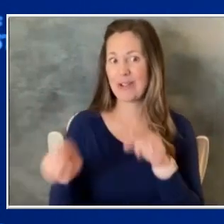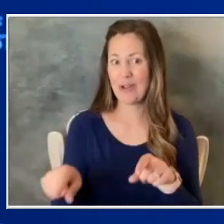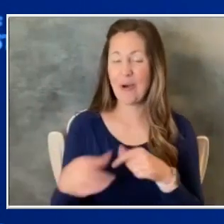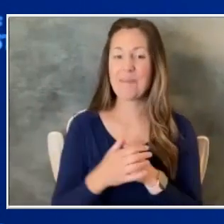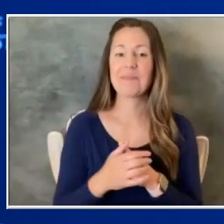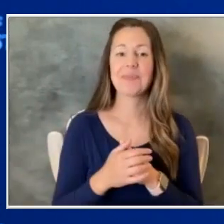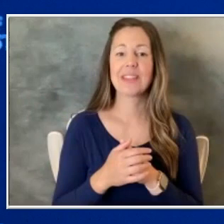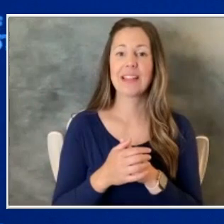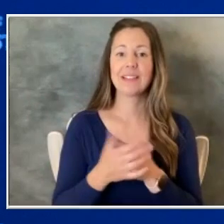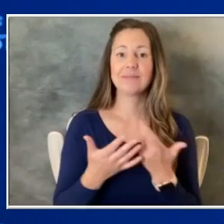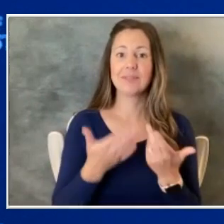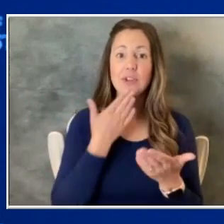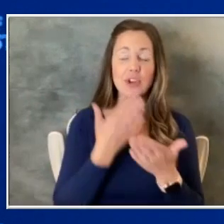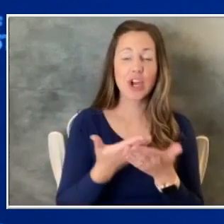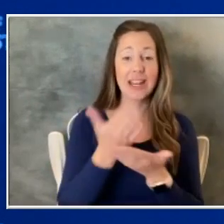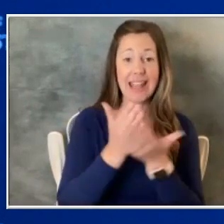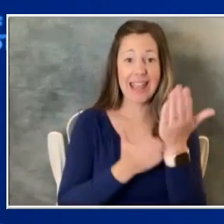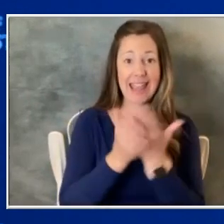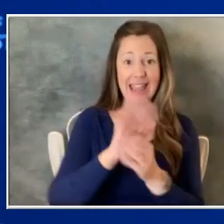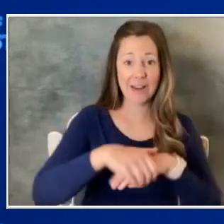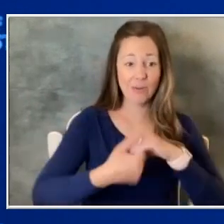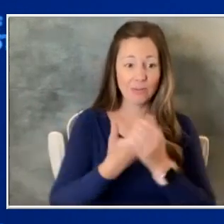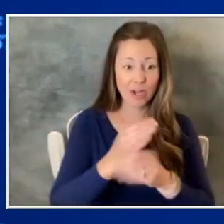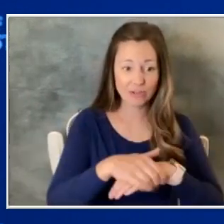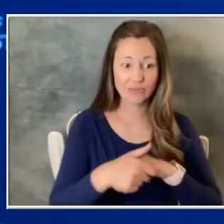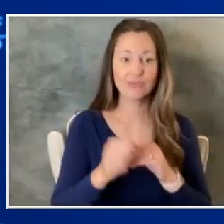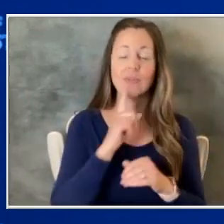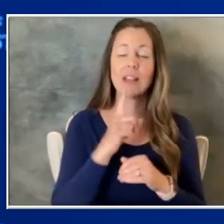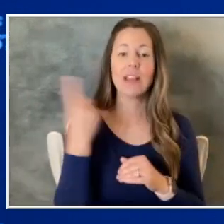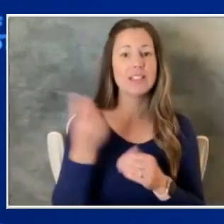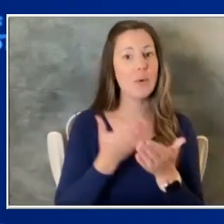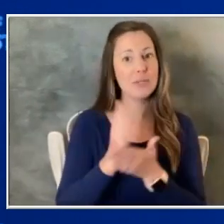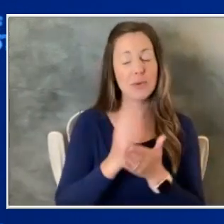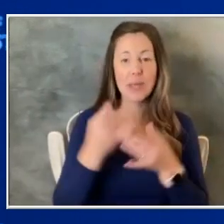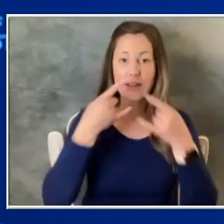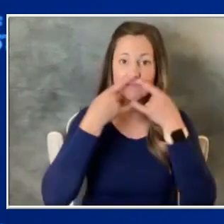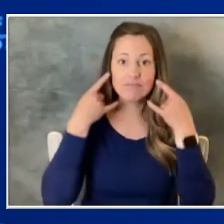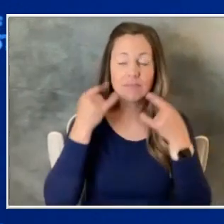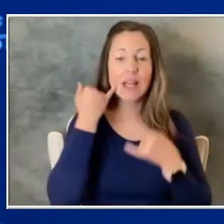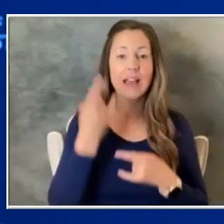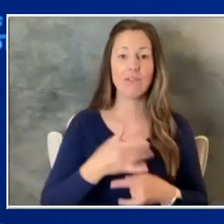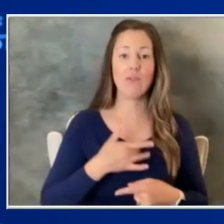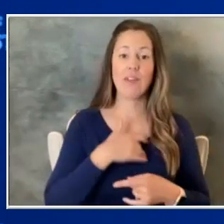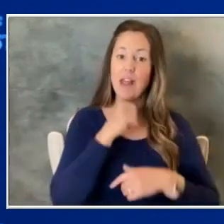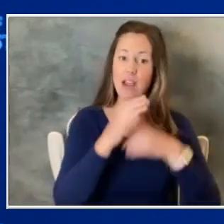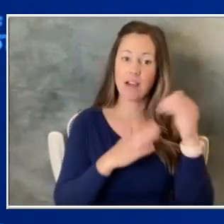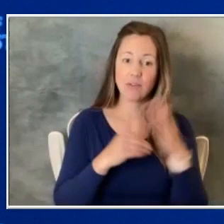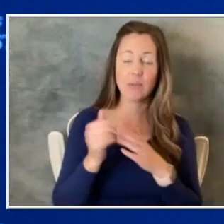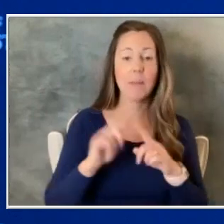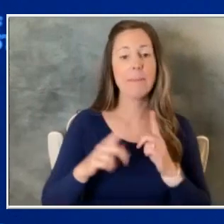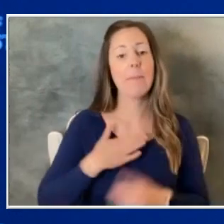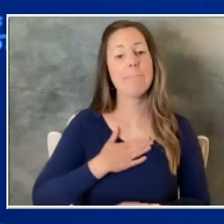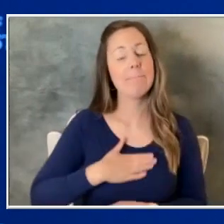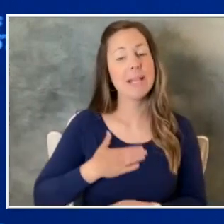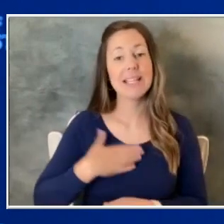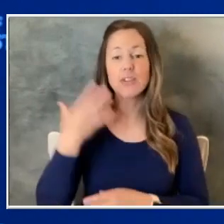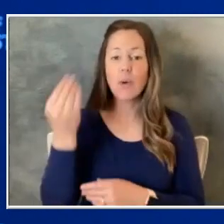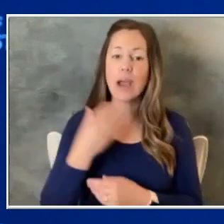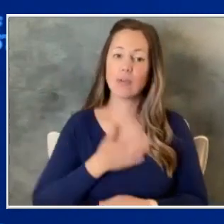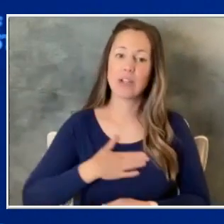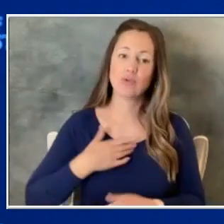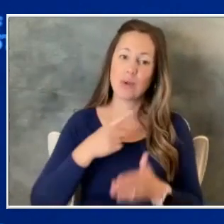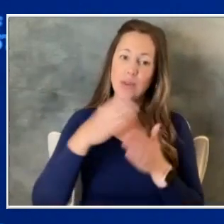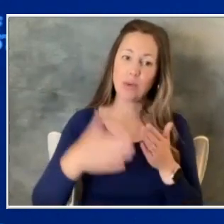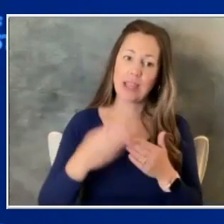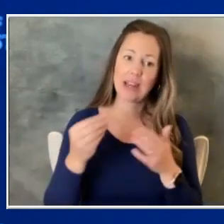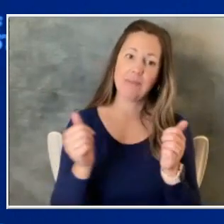Adequate, frequent hand hygiene. It's always okay to wear a mask if you feel uncomfortable in those situations, but please go out and enjoy the weekend and be